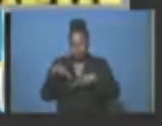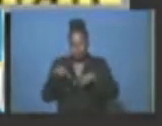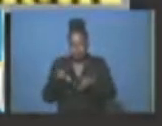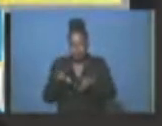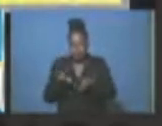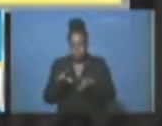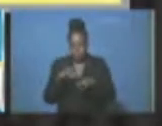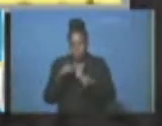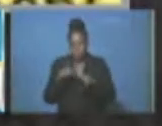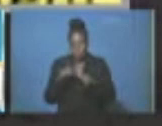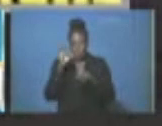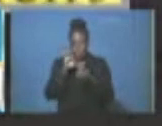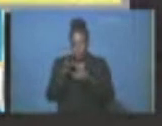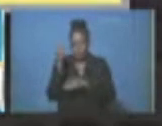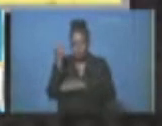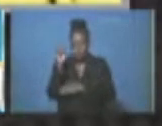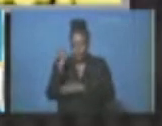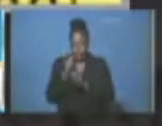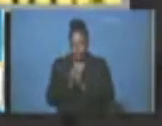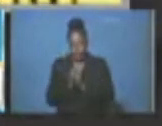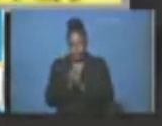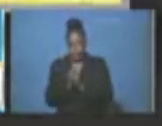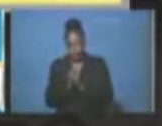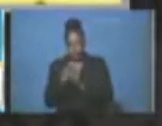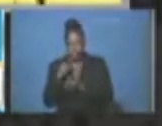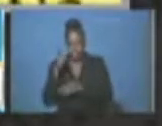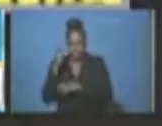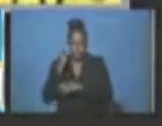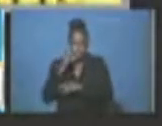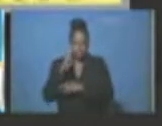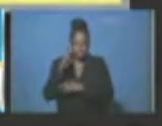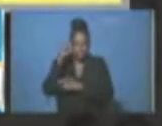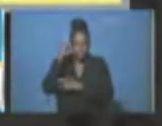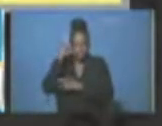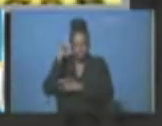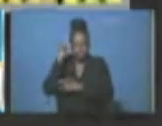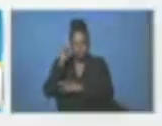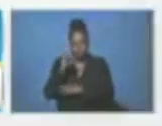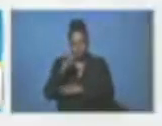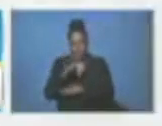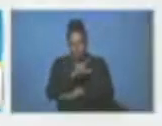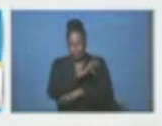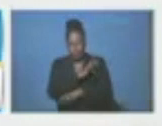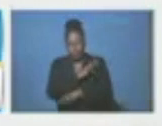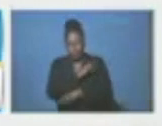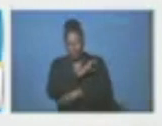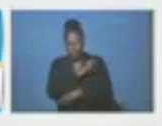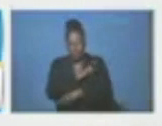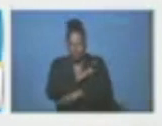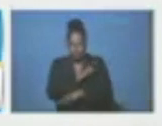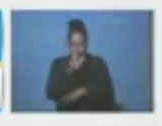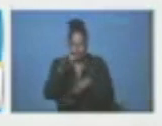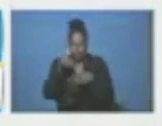figures voted to strike. It's significant that Randall Fox and Lyndon Pinley walked into the Emerald Beach Hotel, put